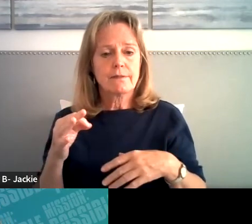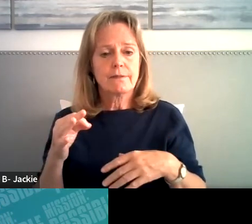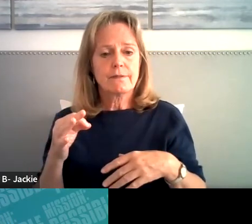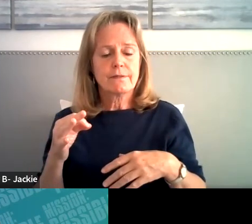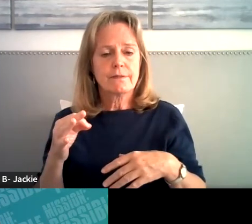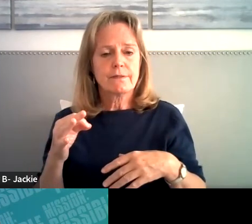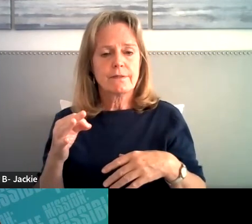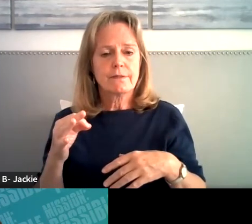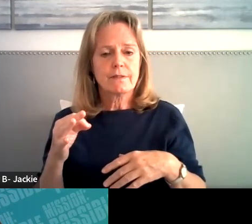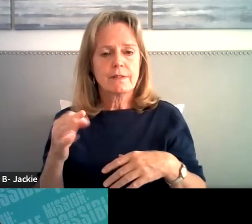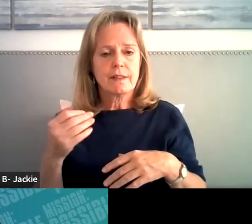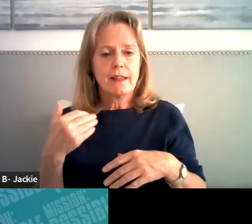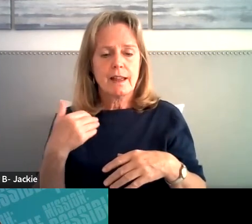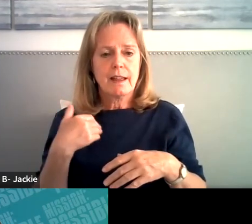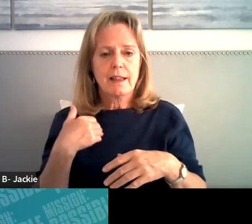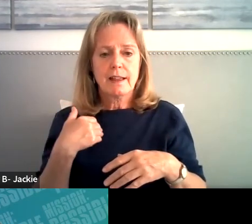our time is spent